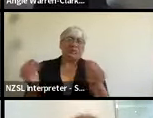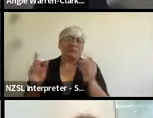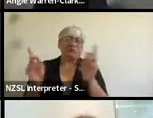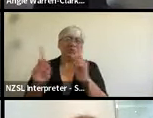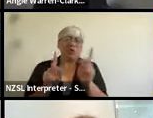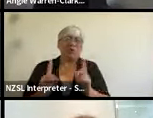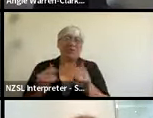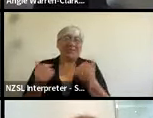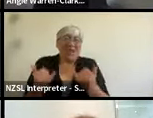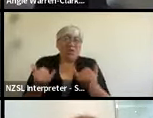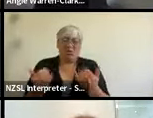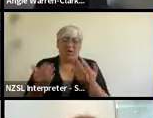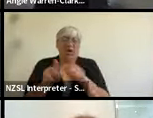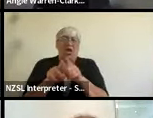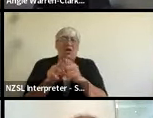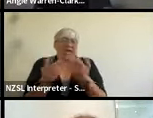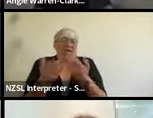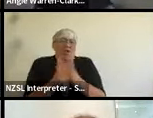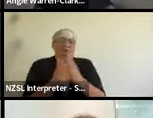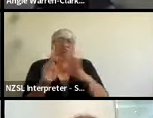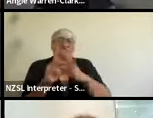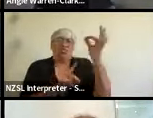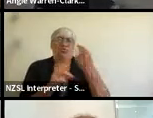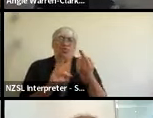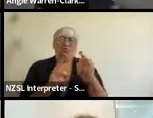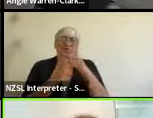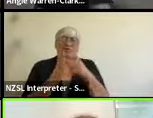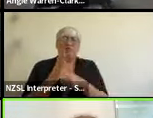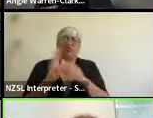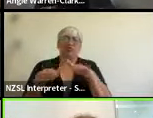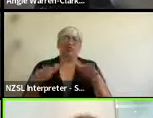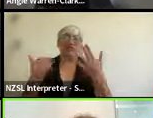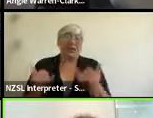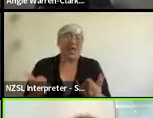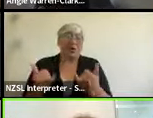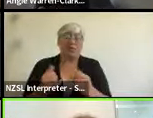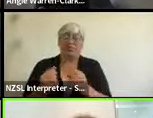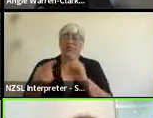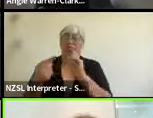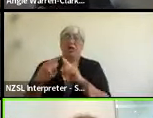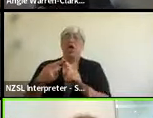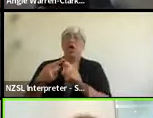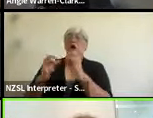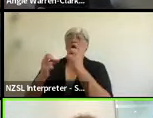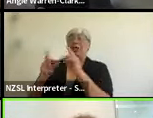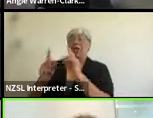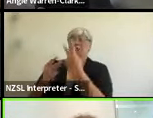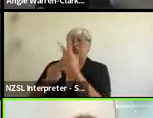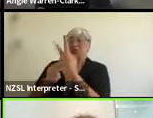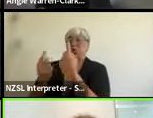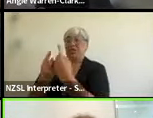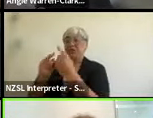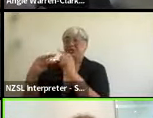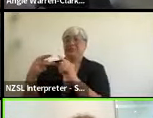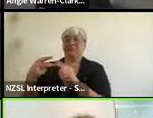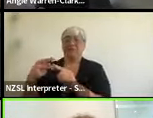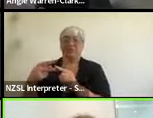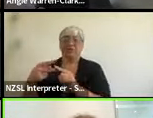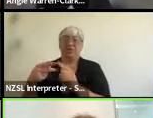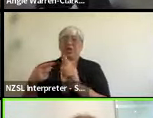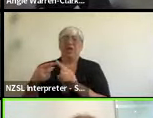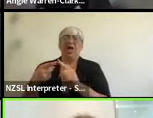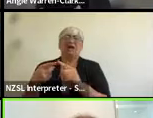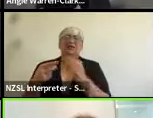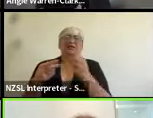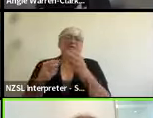So where are the improvements that could be made? Okay, there's two things. One thing is that some private facilities